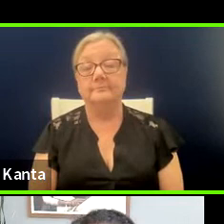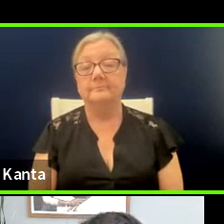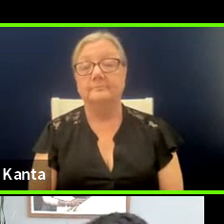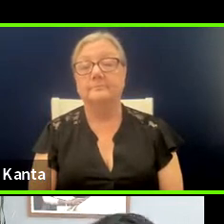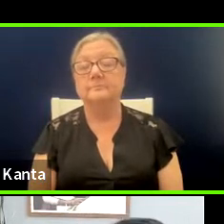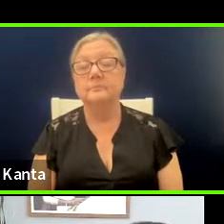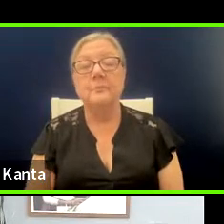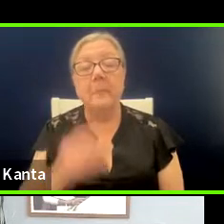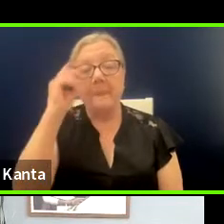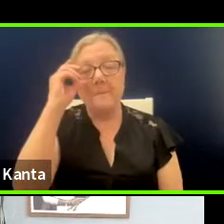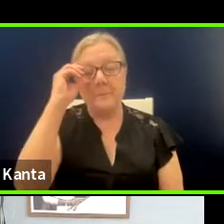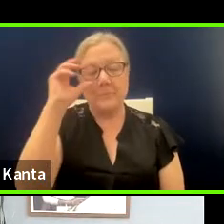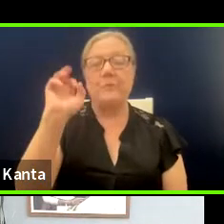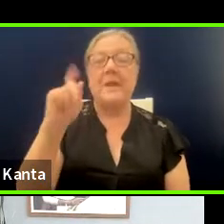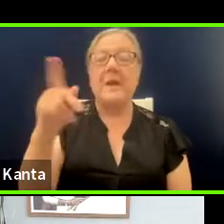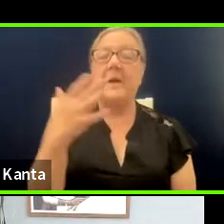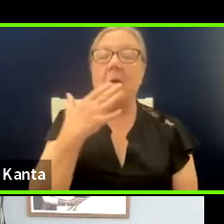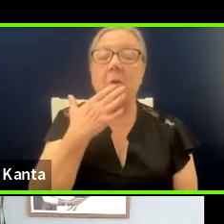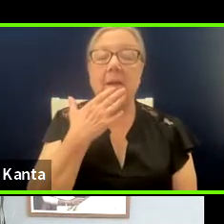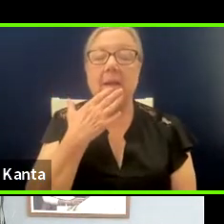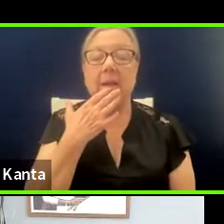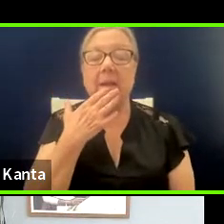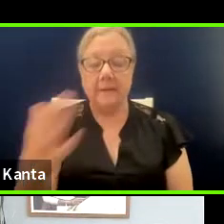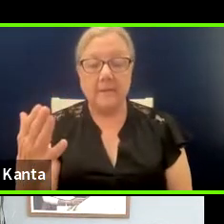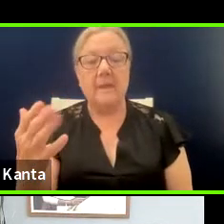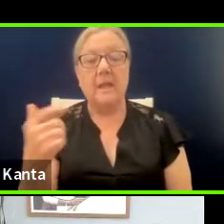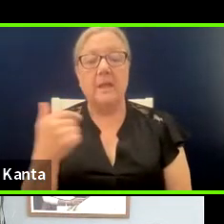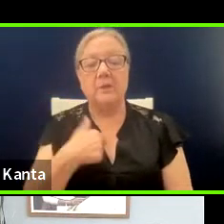Hi, thank you. Sabrina from Metro.